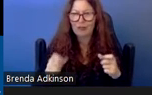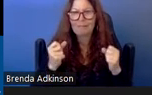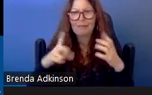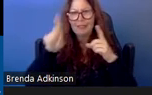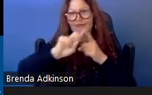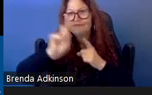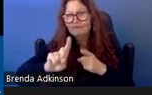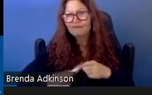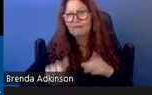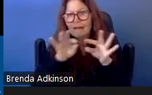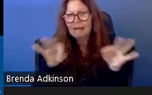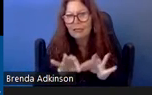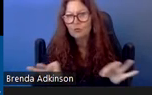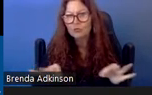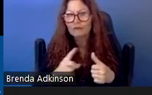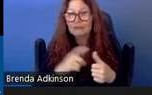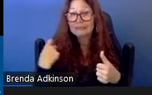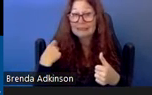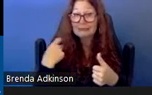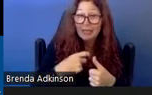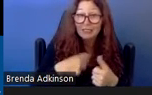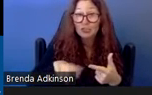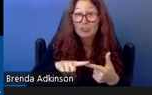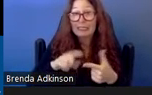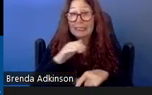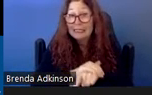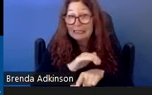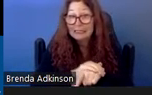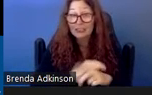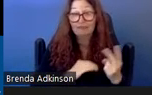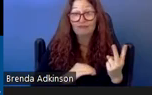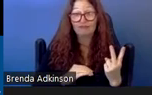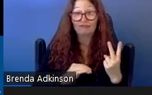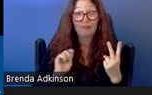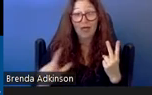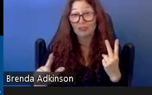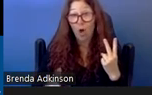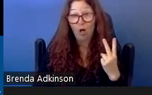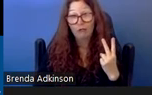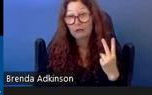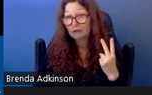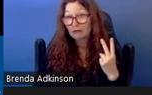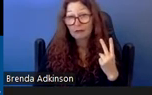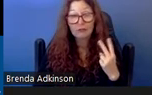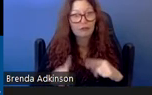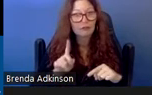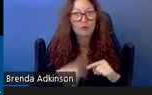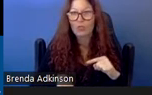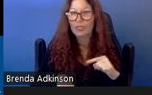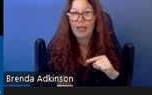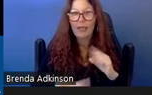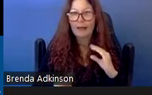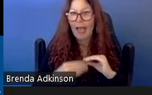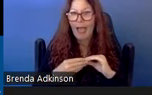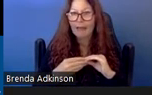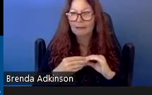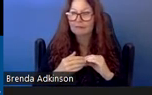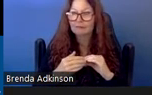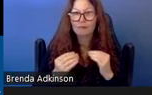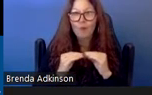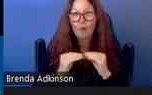have Spanish and English in there and can produce those type of letters. So in every letter, we've added a section that